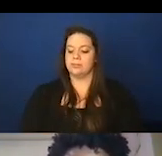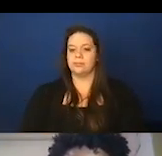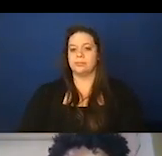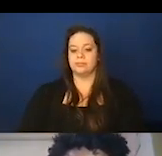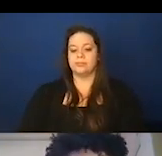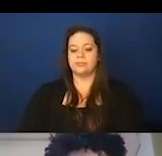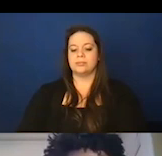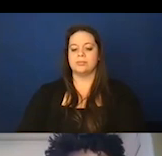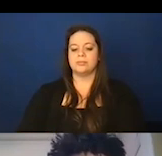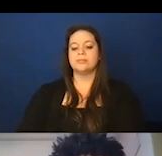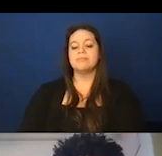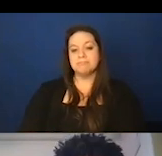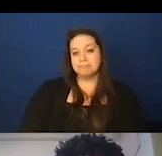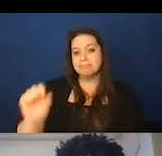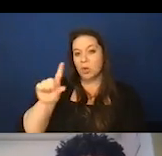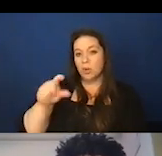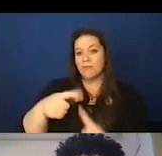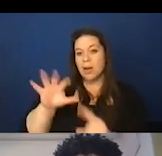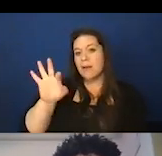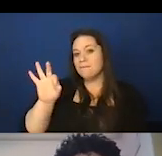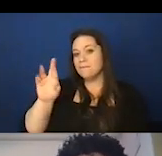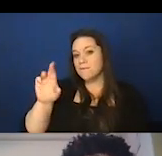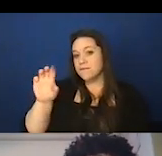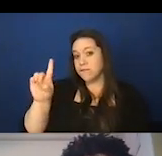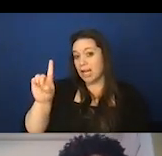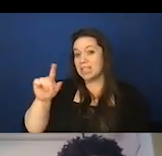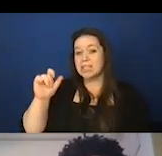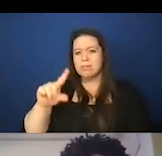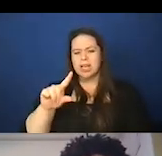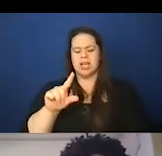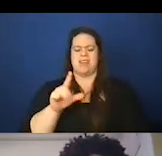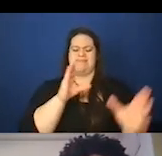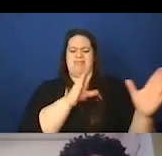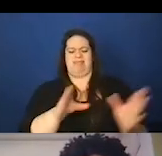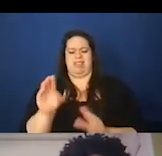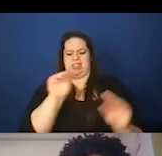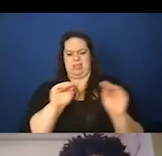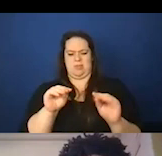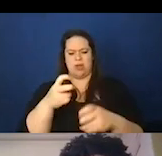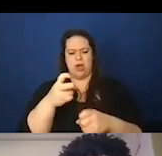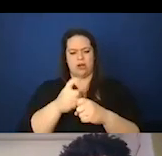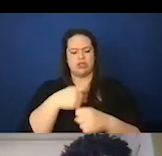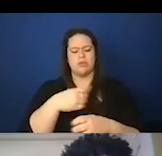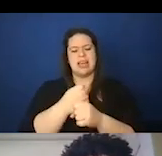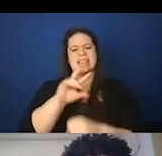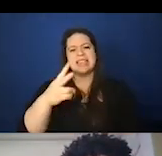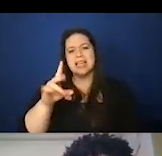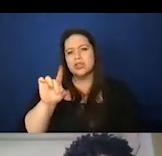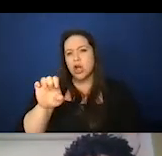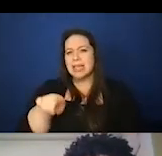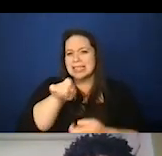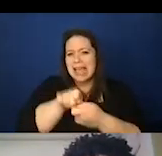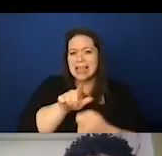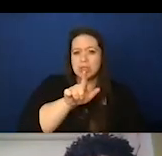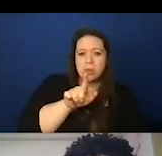Yep, we had a question from Fred, who mentioned that the logistics might make it difficult to get the second dose exactly 21 or